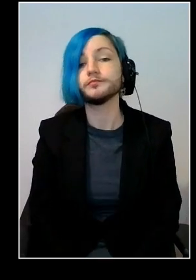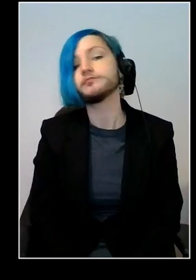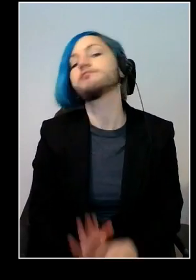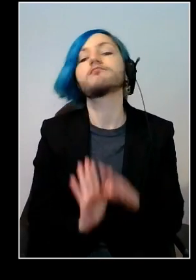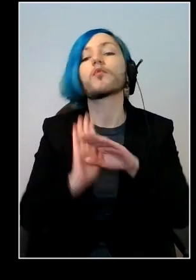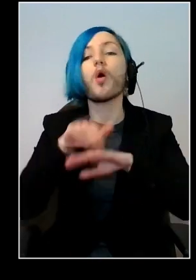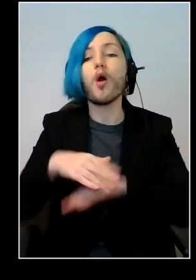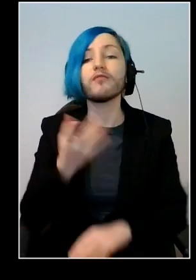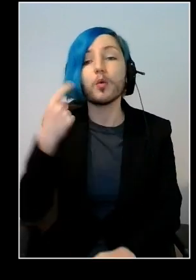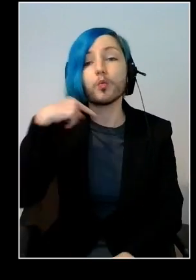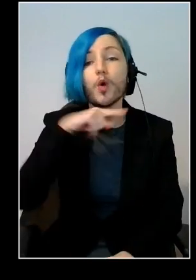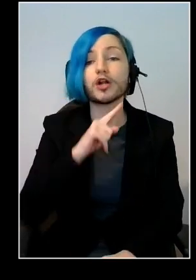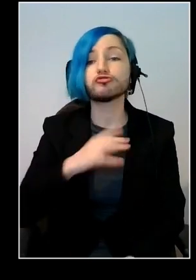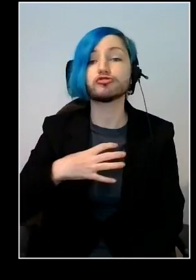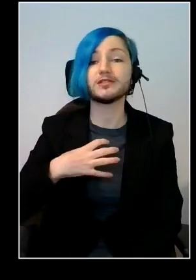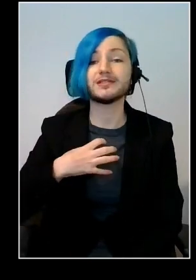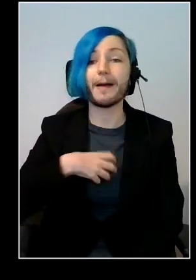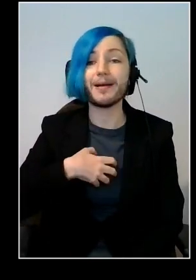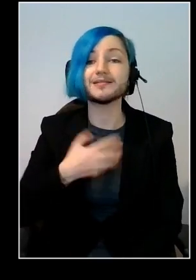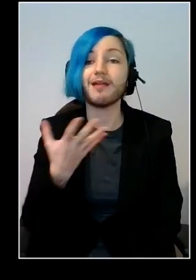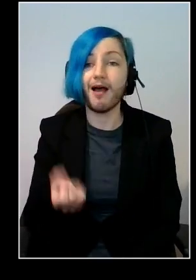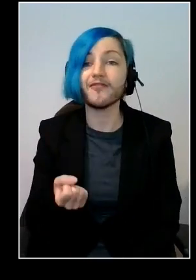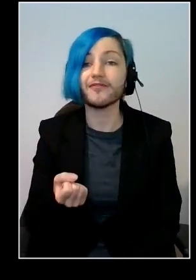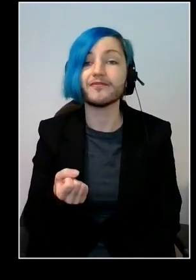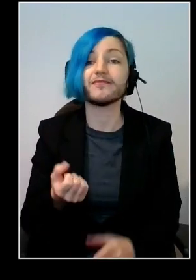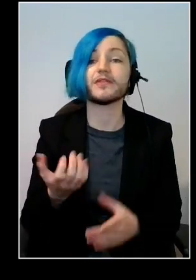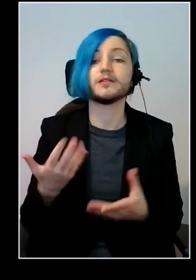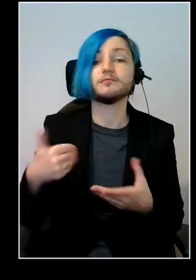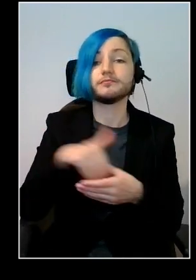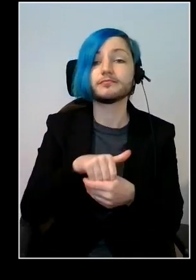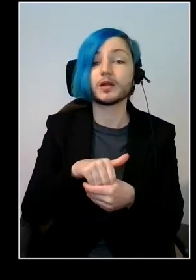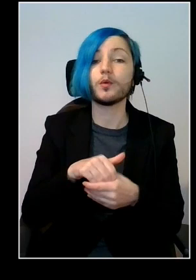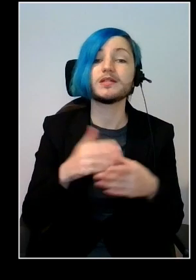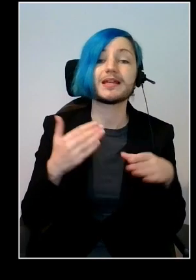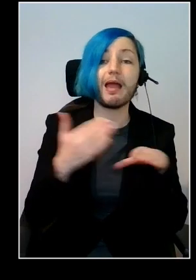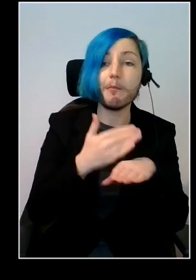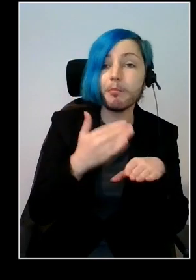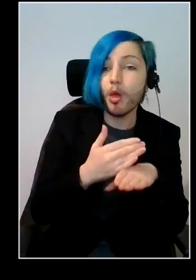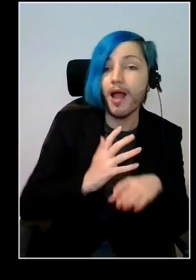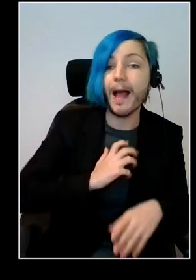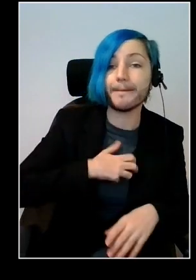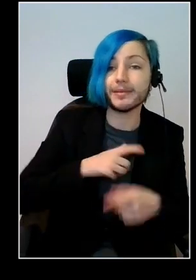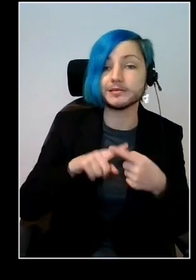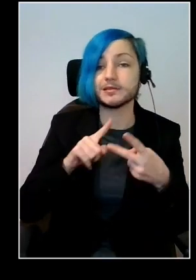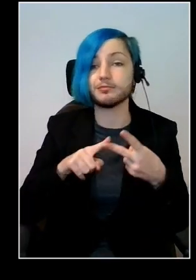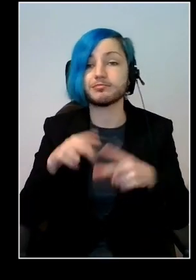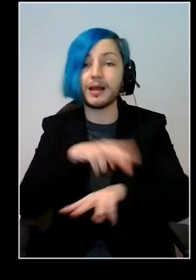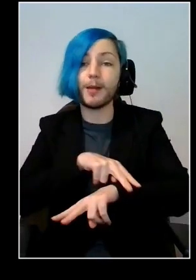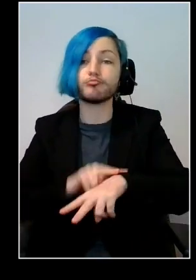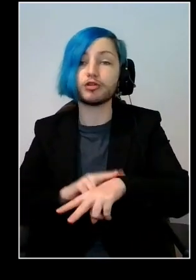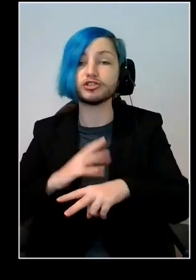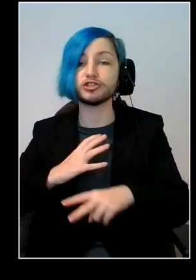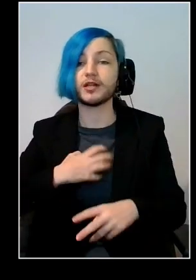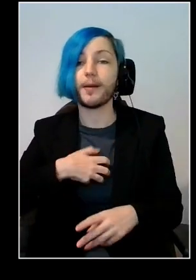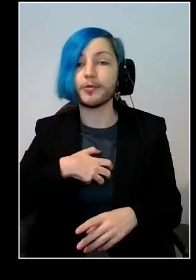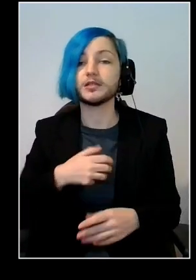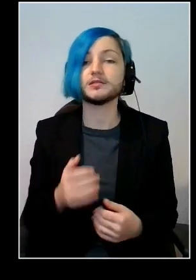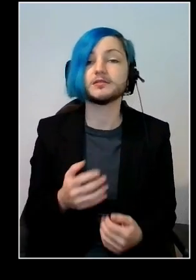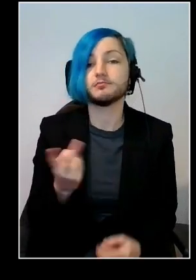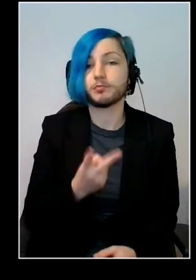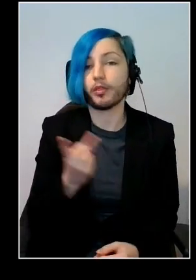100 actual ambassadors, including employer ambassadors and apprentice